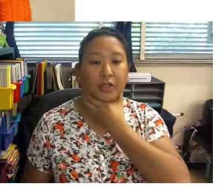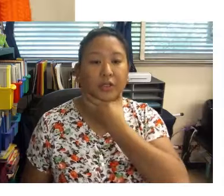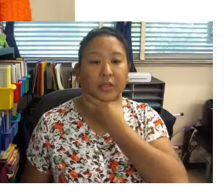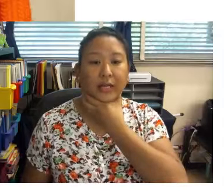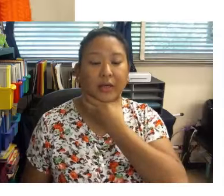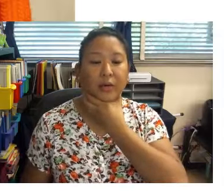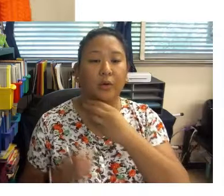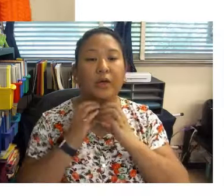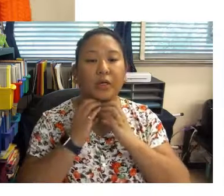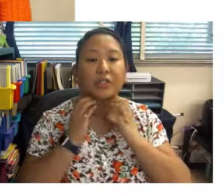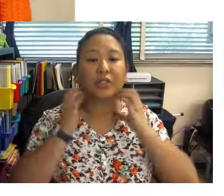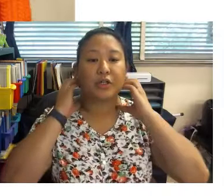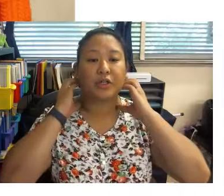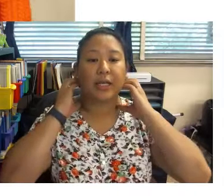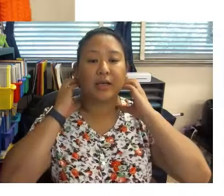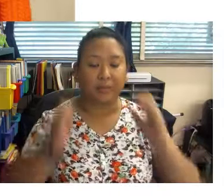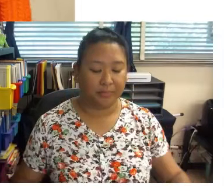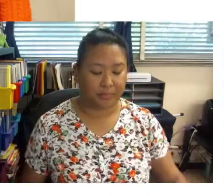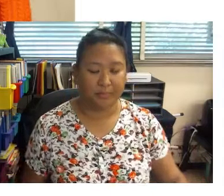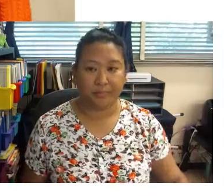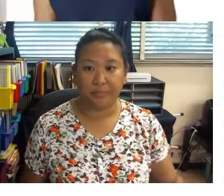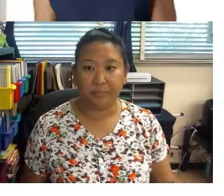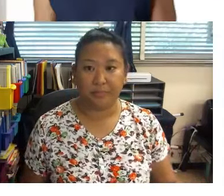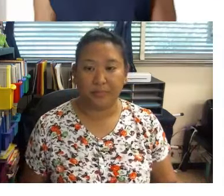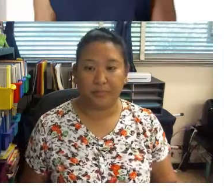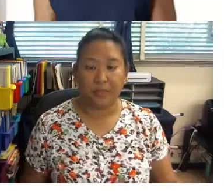either turtleneck or turtleneck,